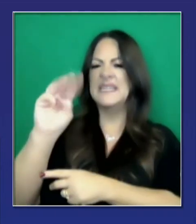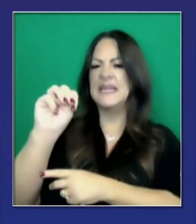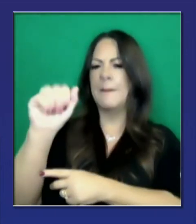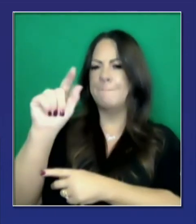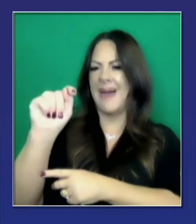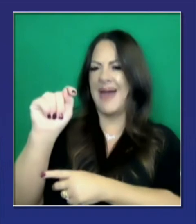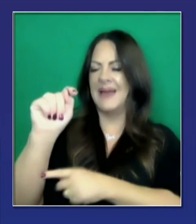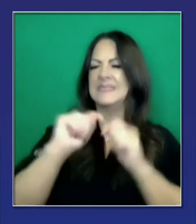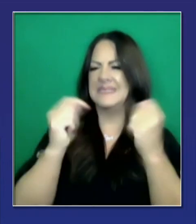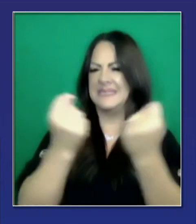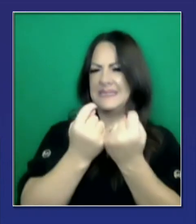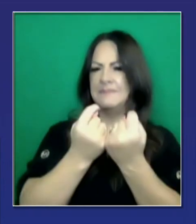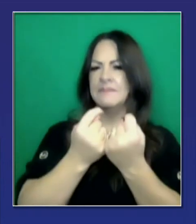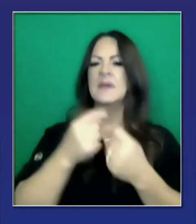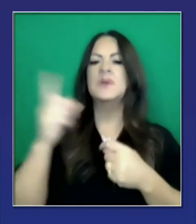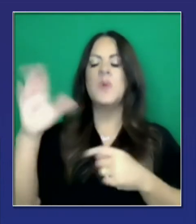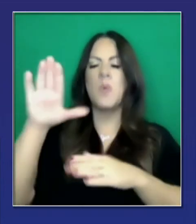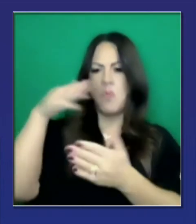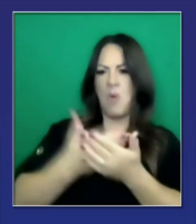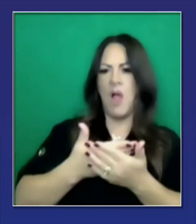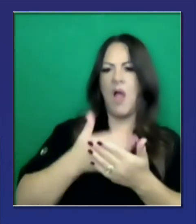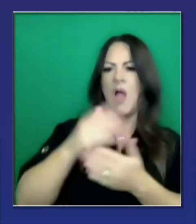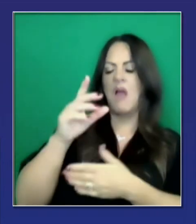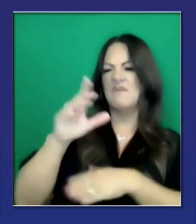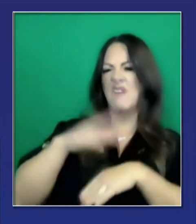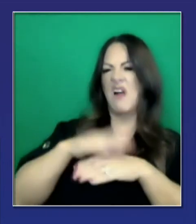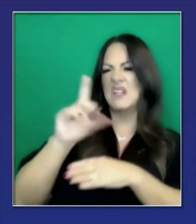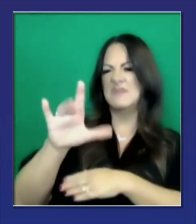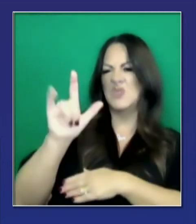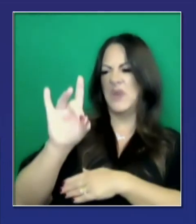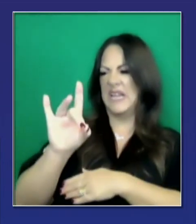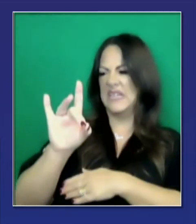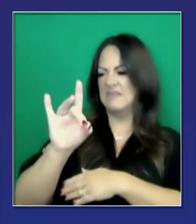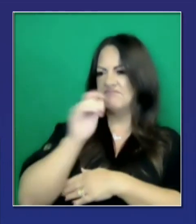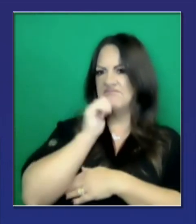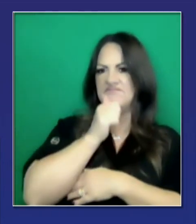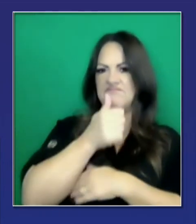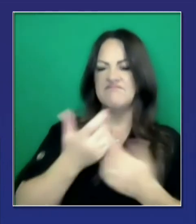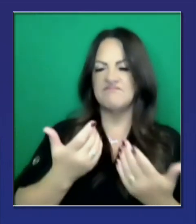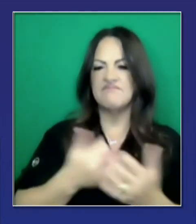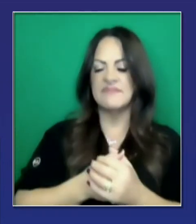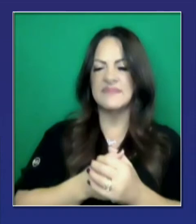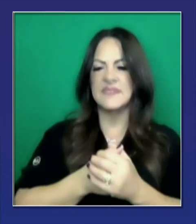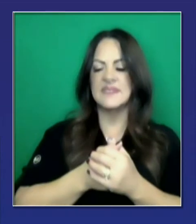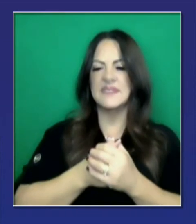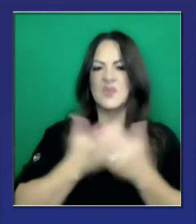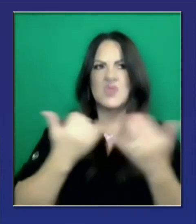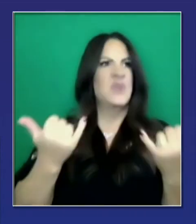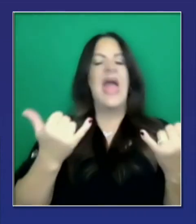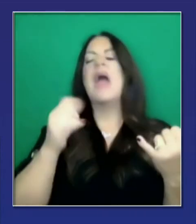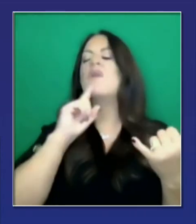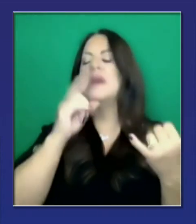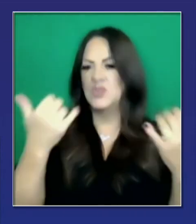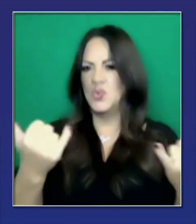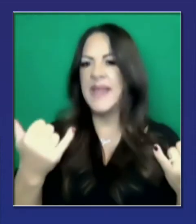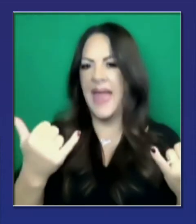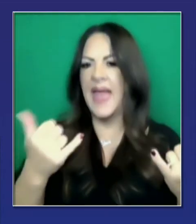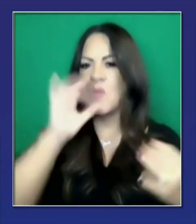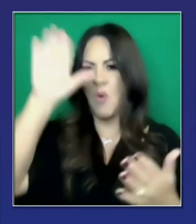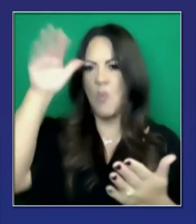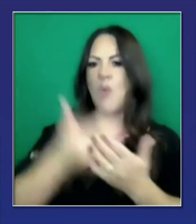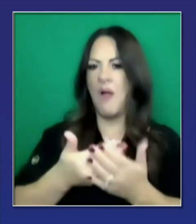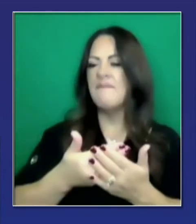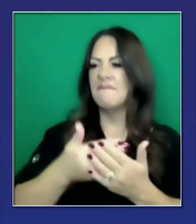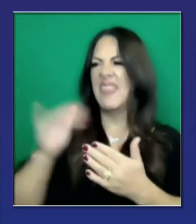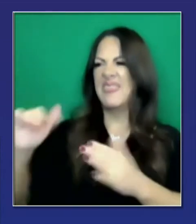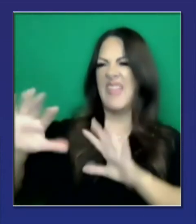primarily Imperial County area. We've got a new team arriving this week, arriving today, which is very, very encouraging,